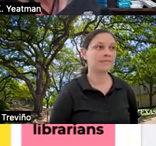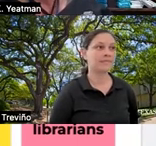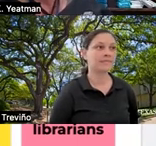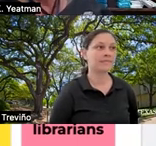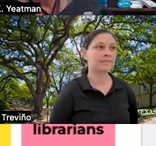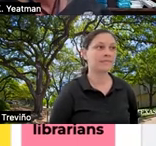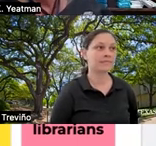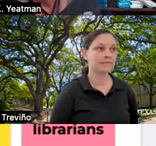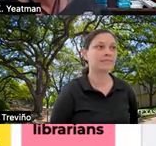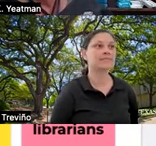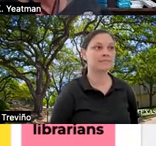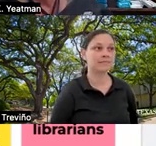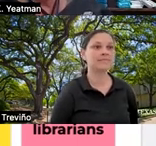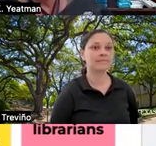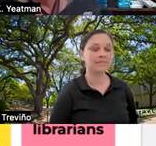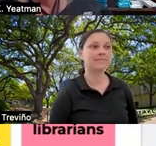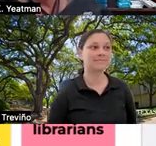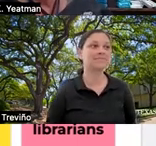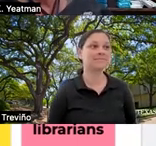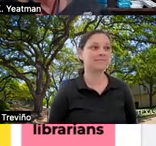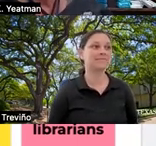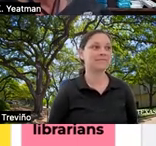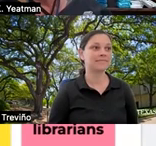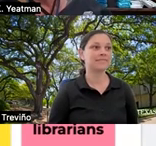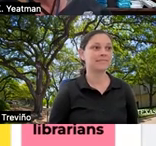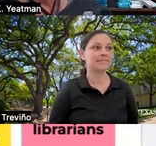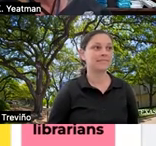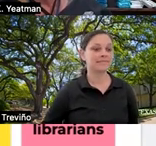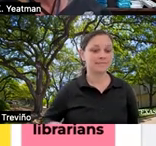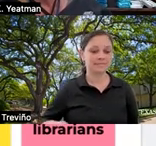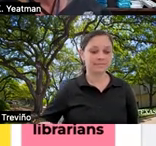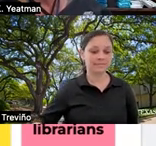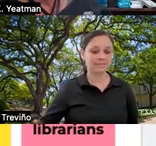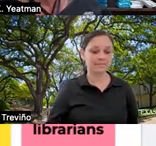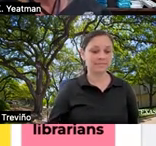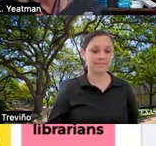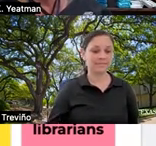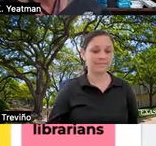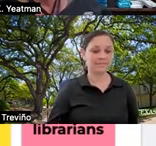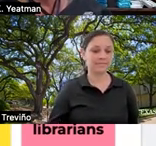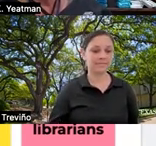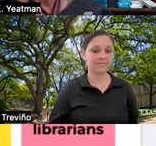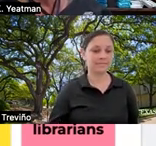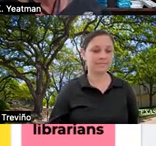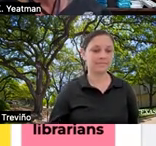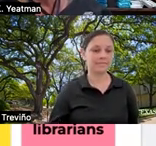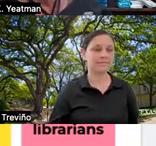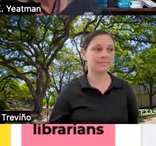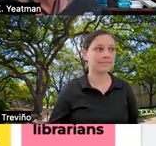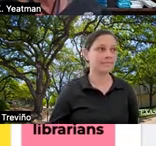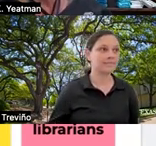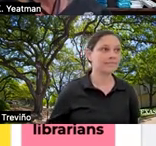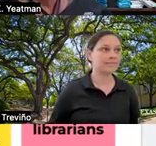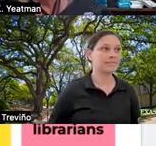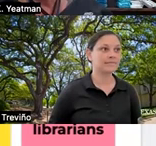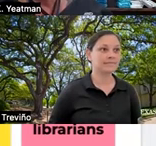it's word of mouth sorts of things. It is they're seeking out information, and the first thing they do is go to